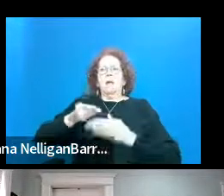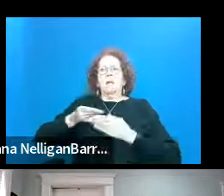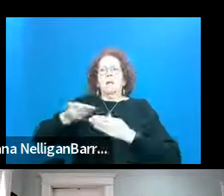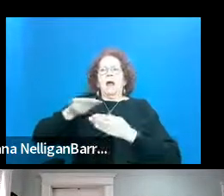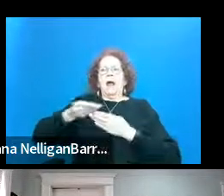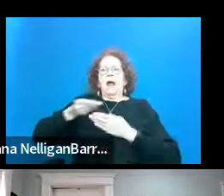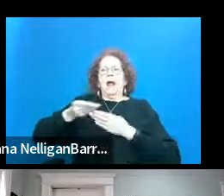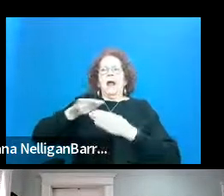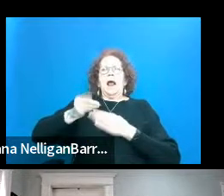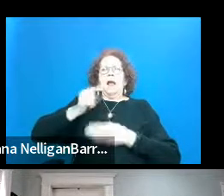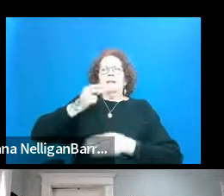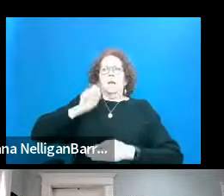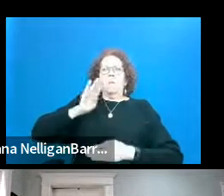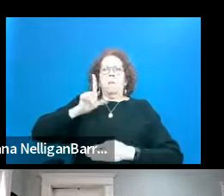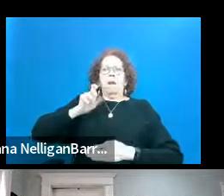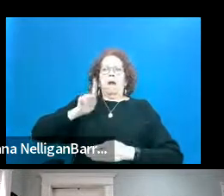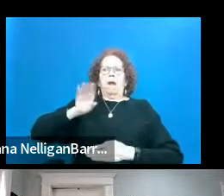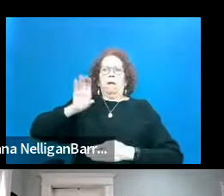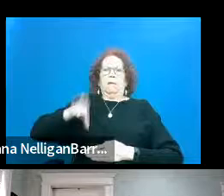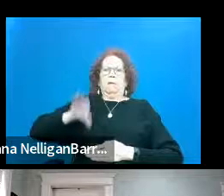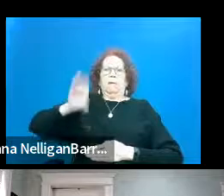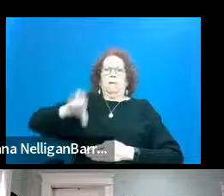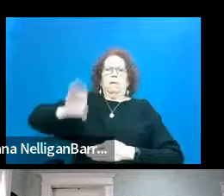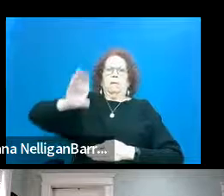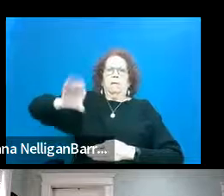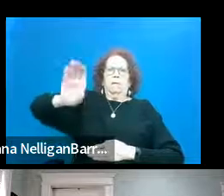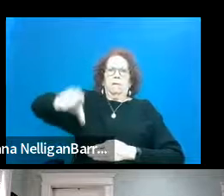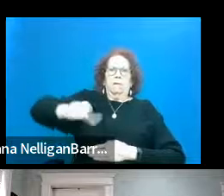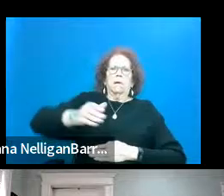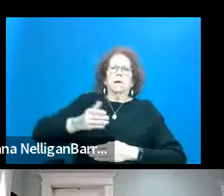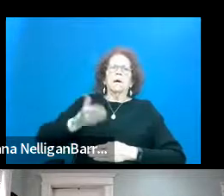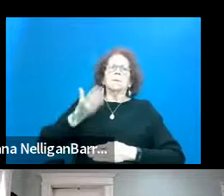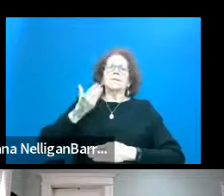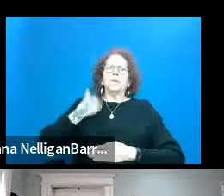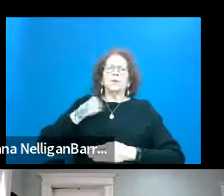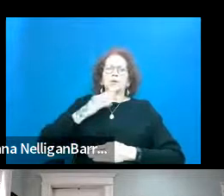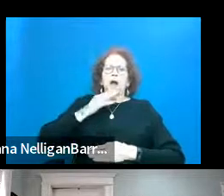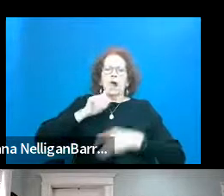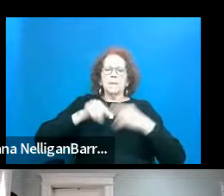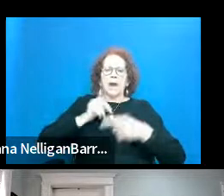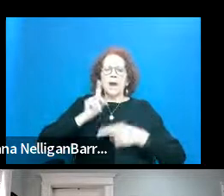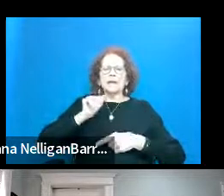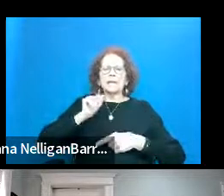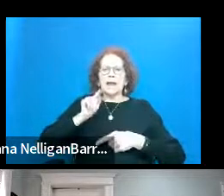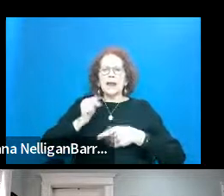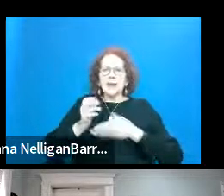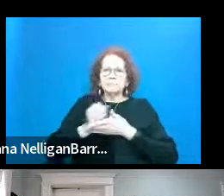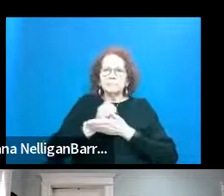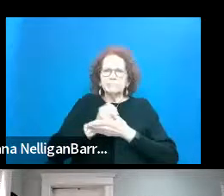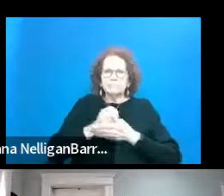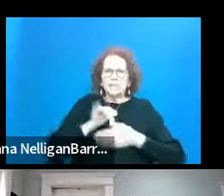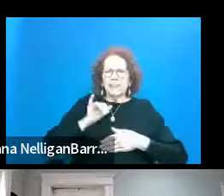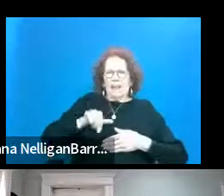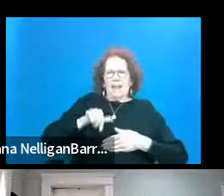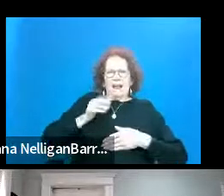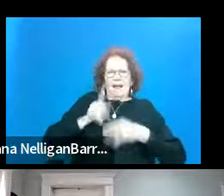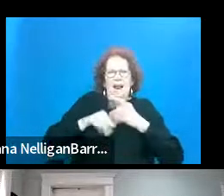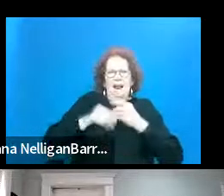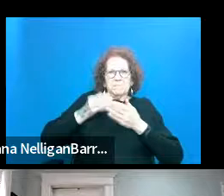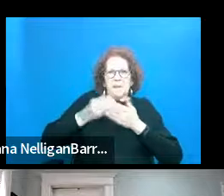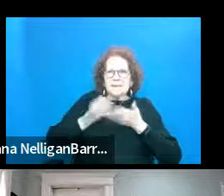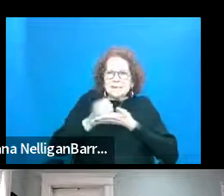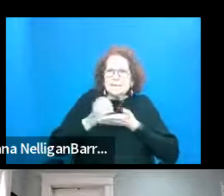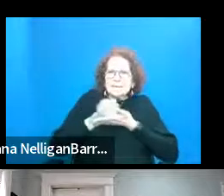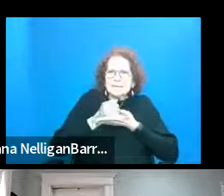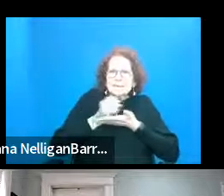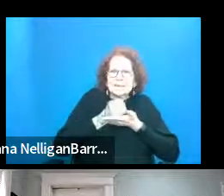Like I said earlier, when I was talking to Dana, it was my kind of month, because the first item was Taylor Square mixed use